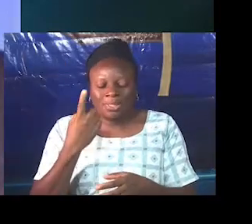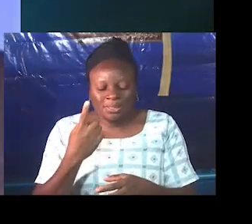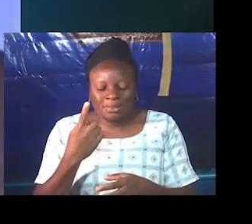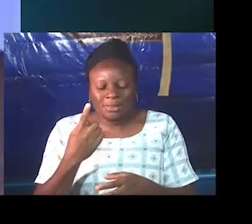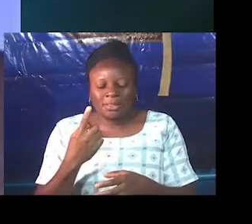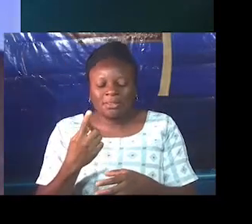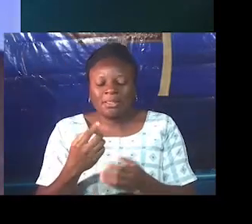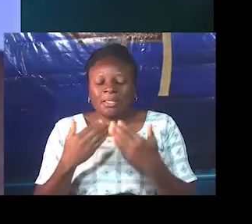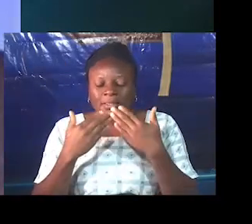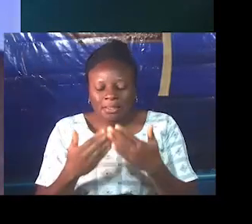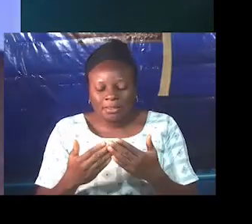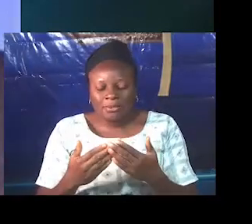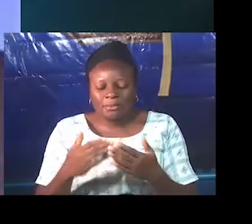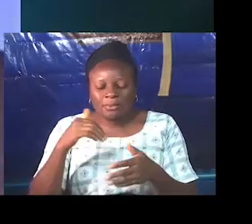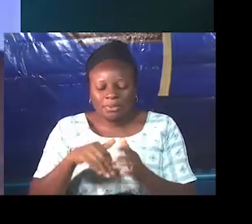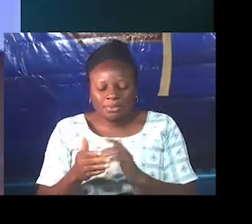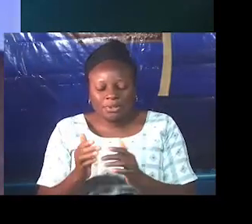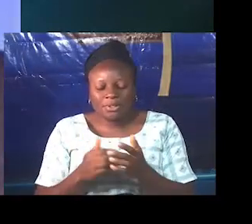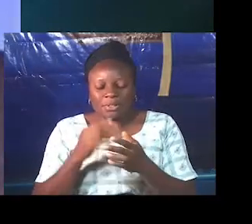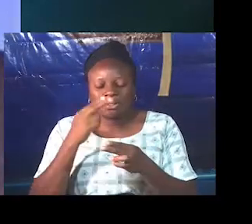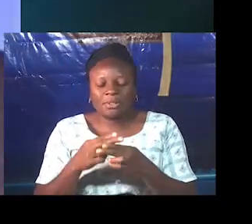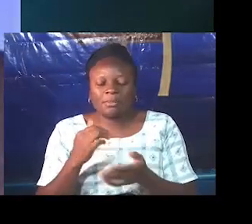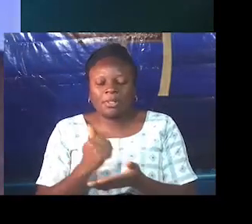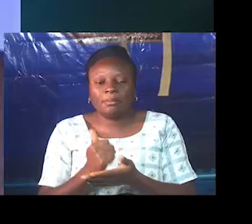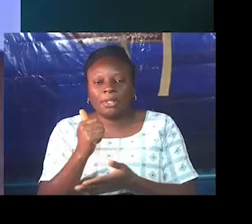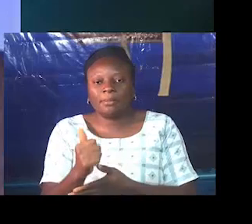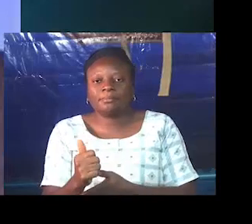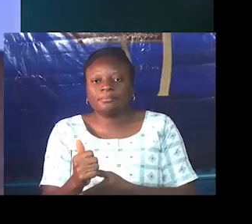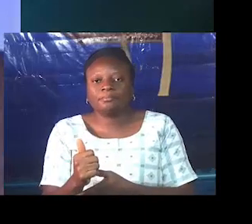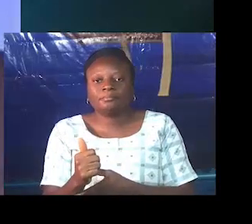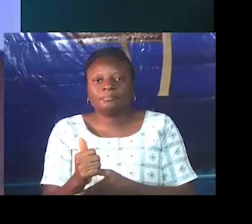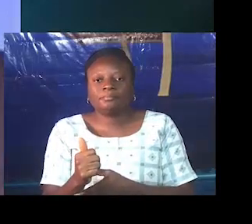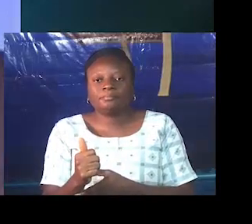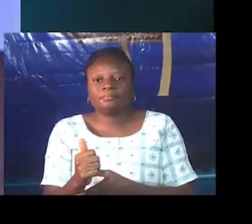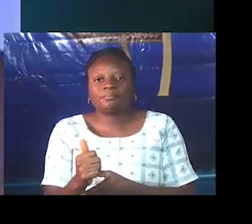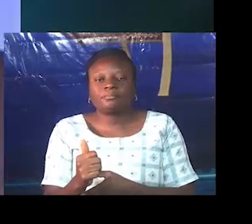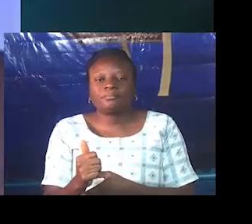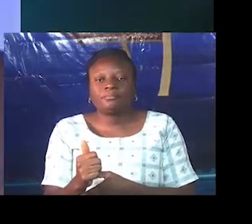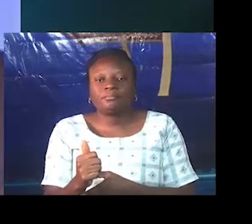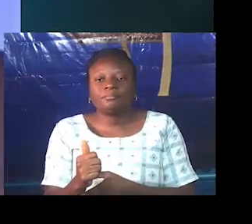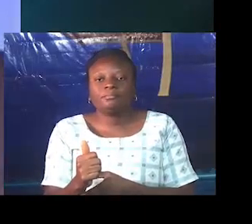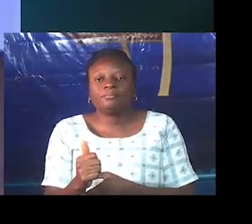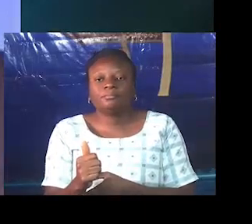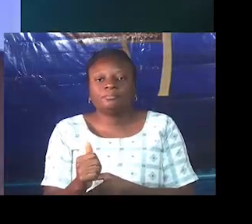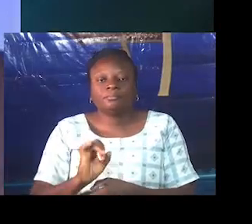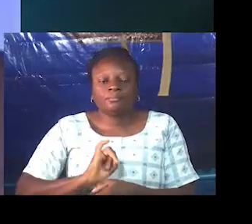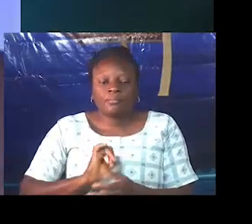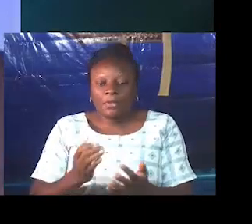for we have prayed in Jesus' name. Amen. Amen. I want